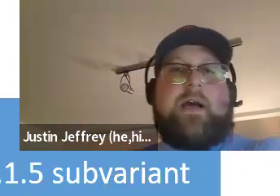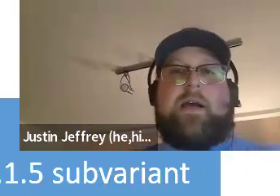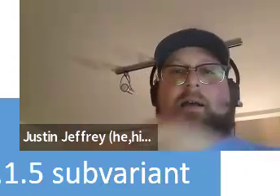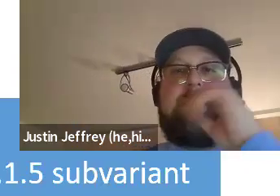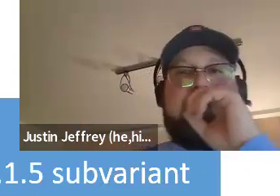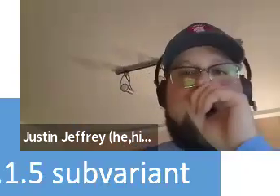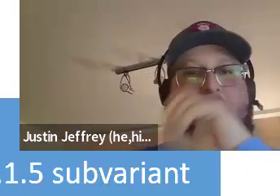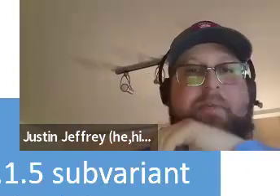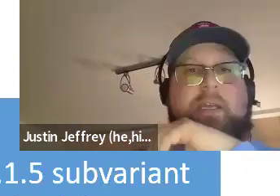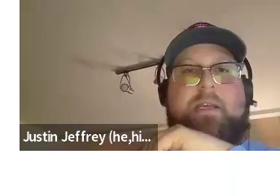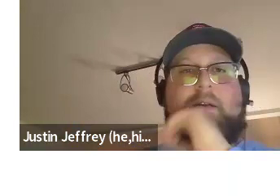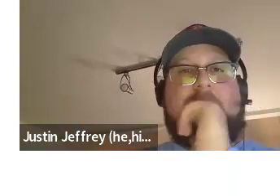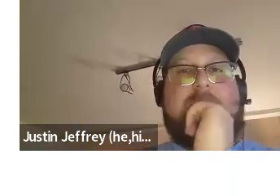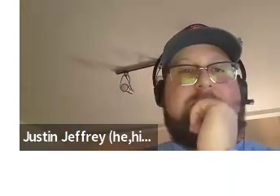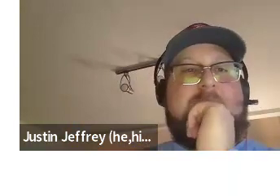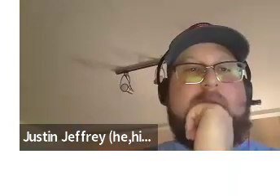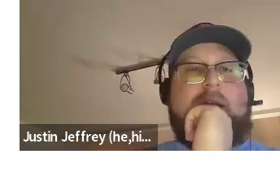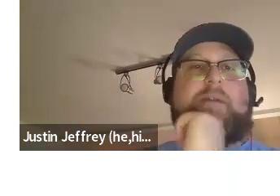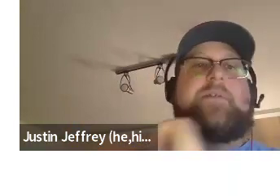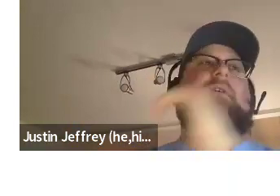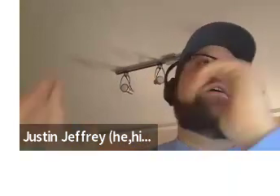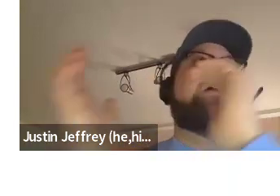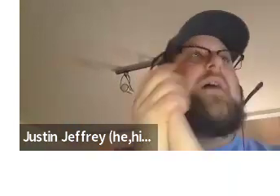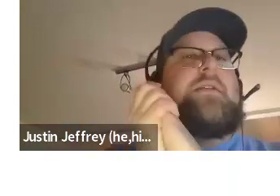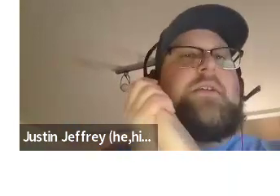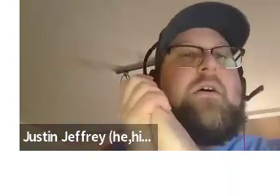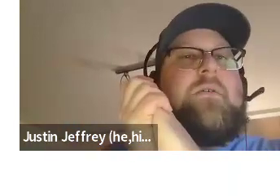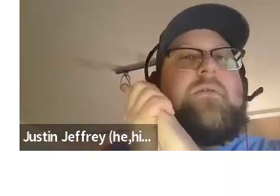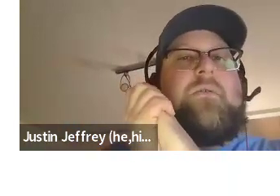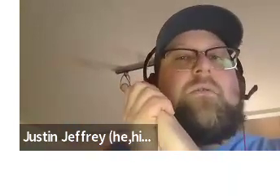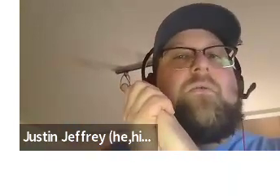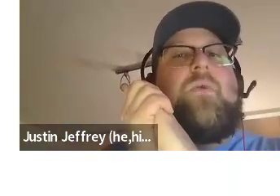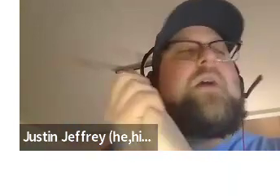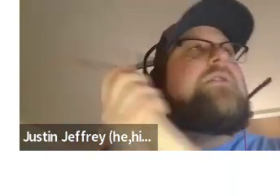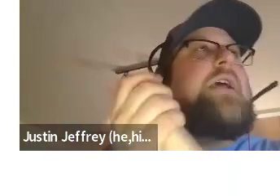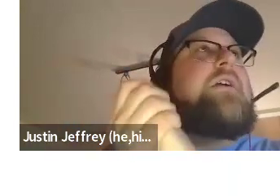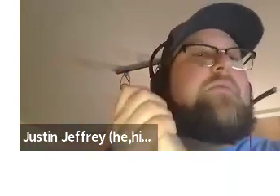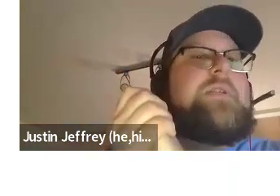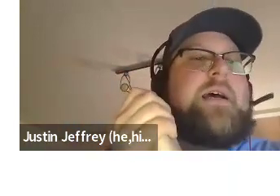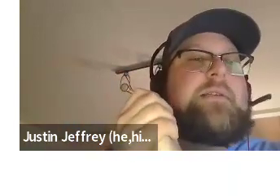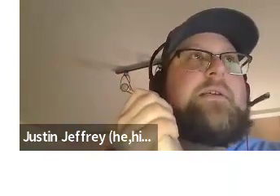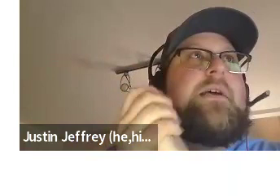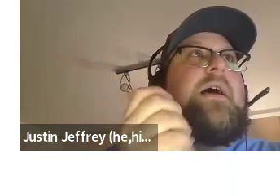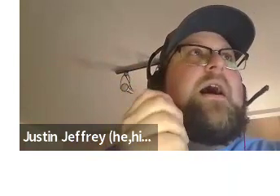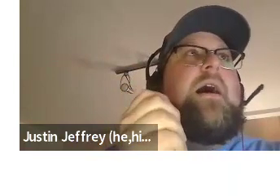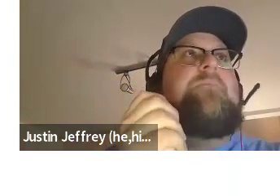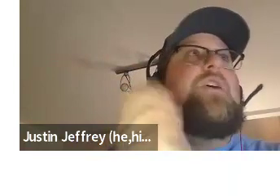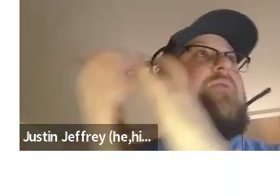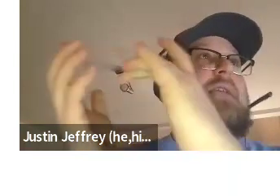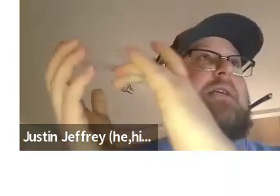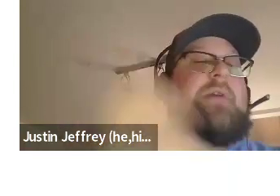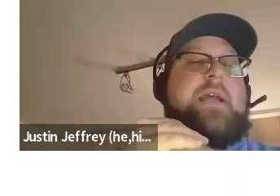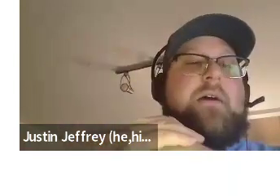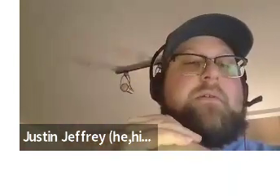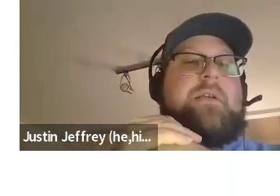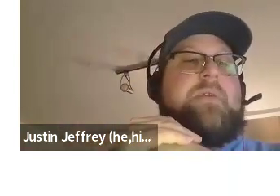All right. Pardon me here, everybody. All right. So where to get COVID tests?